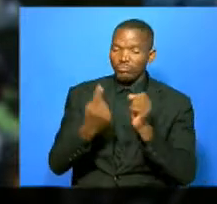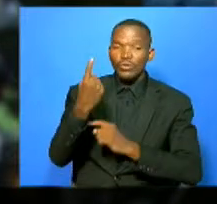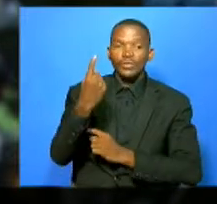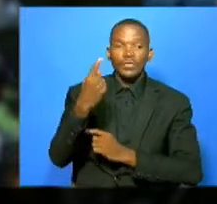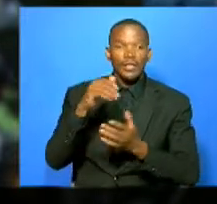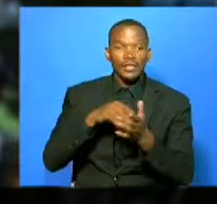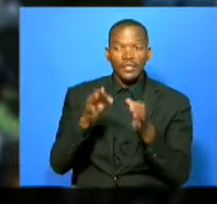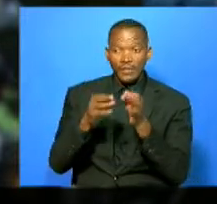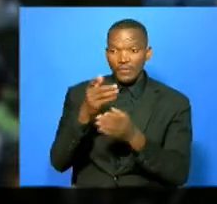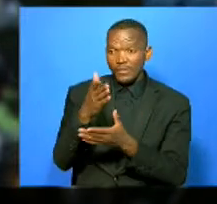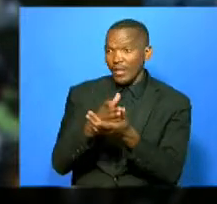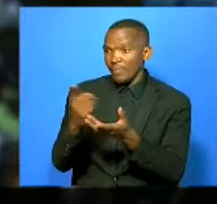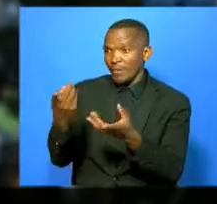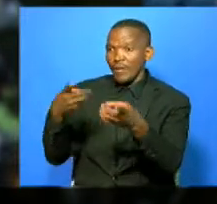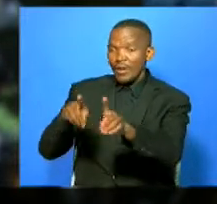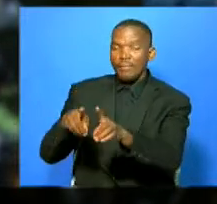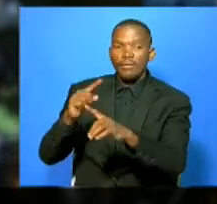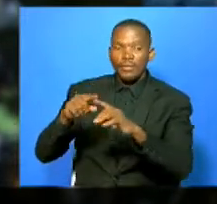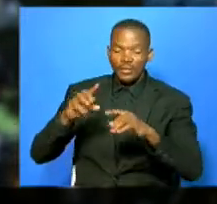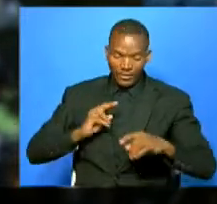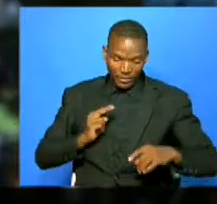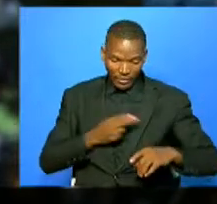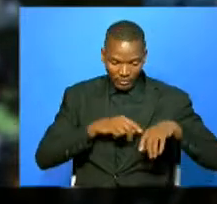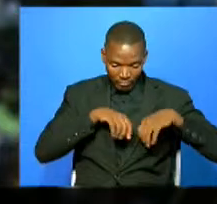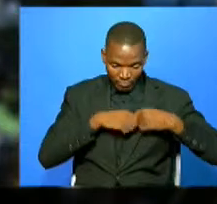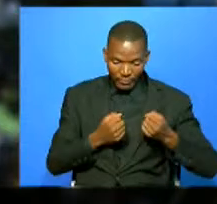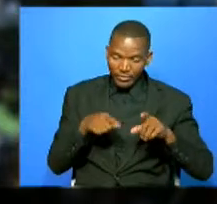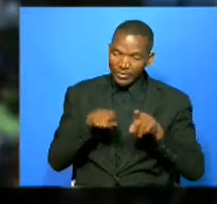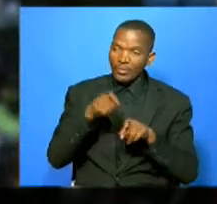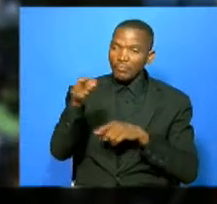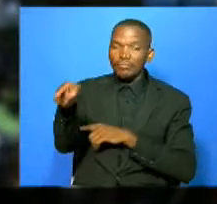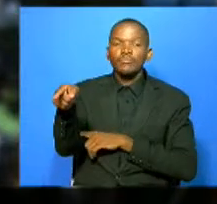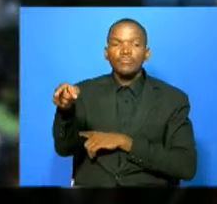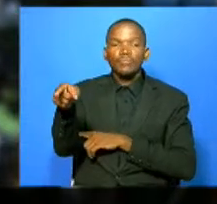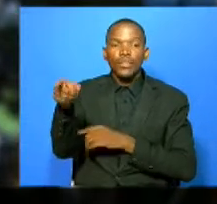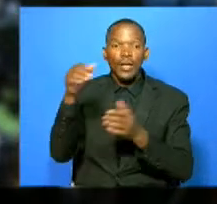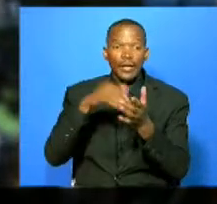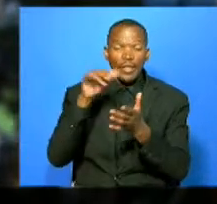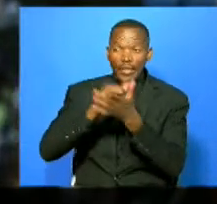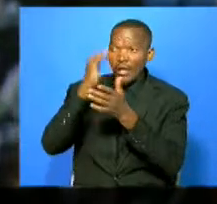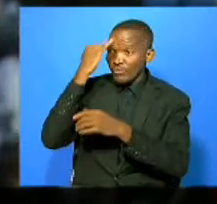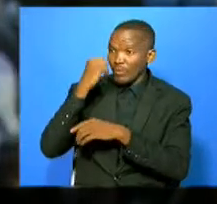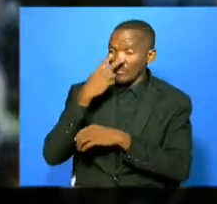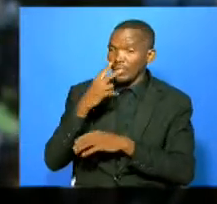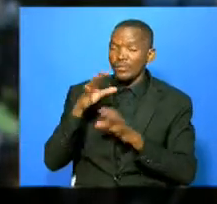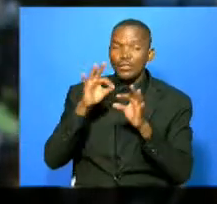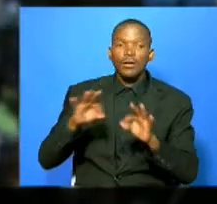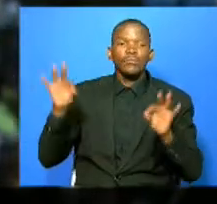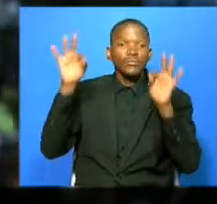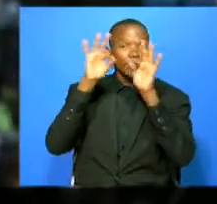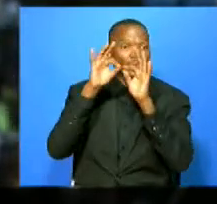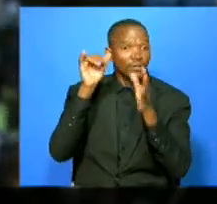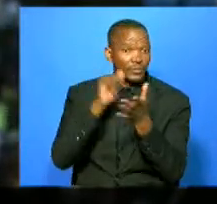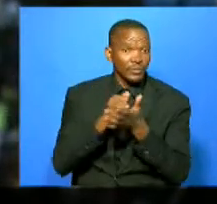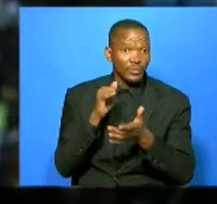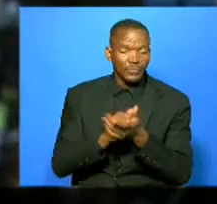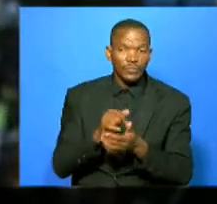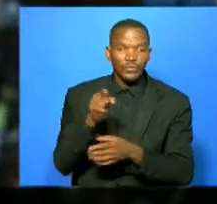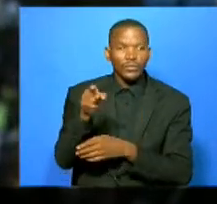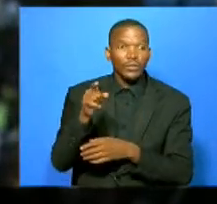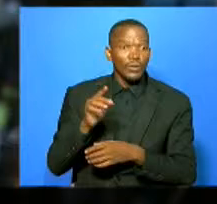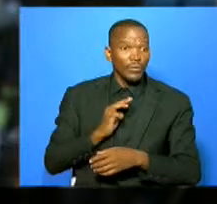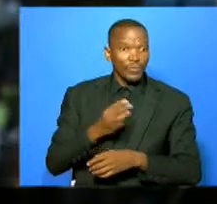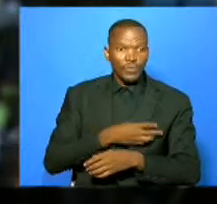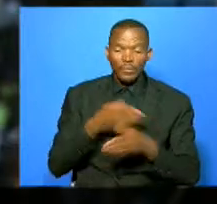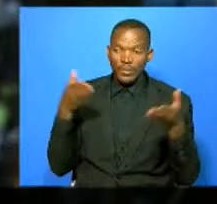ba bangwe ba wetse le rona re utlwa botlhoko go tshwana fela le bone jaanong ke gone mo e le rona re boneng go le botlhokwa thata gore re be re